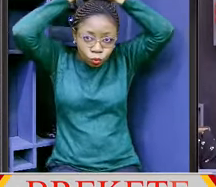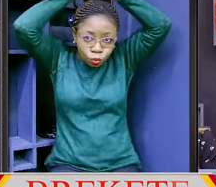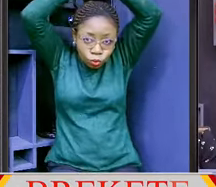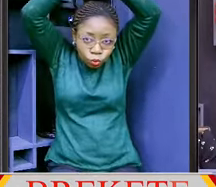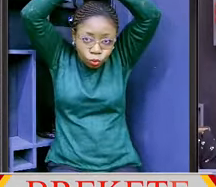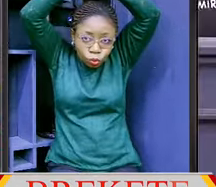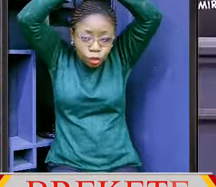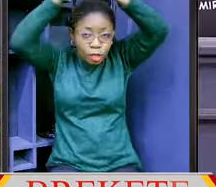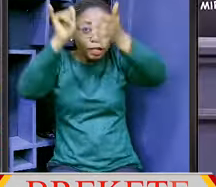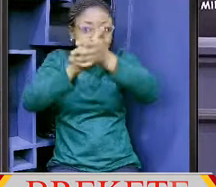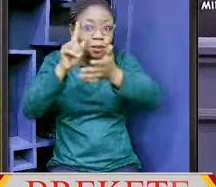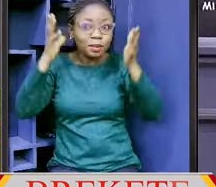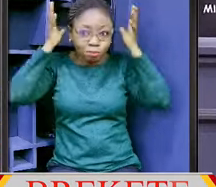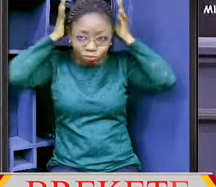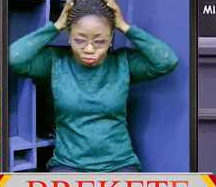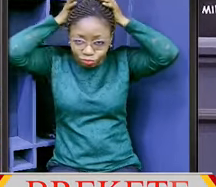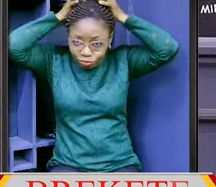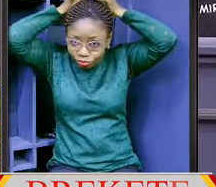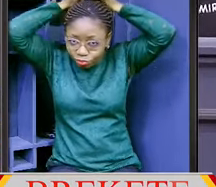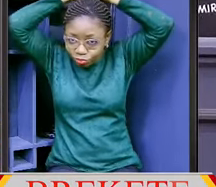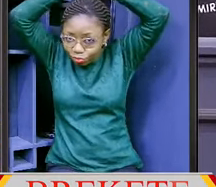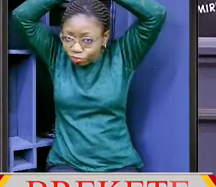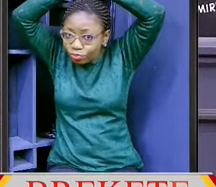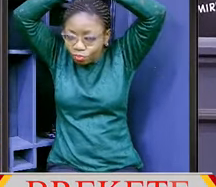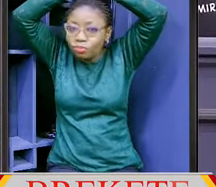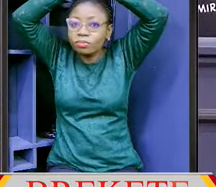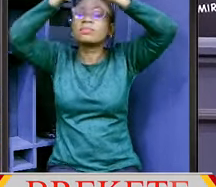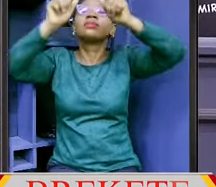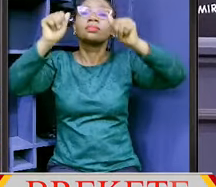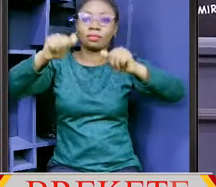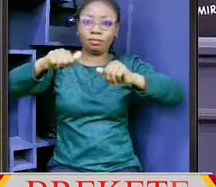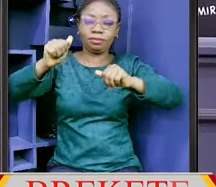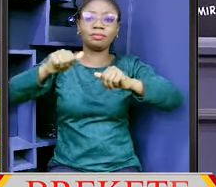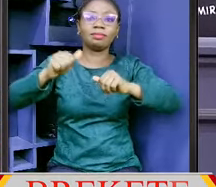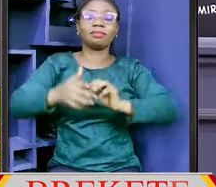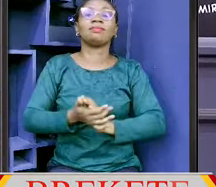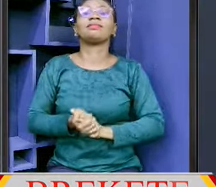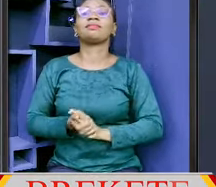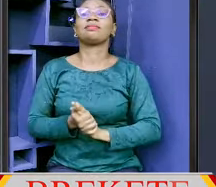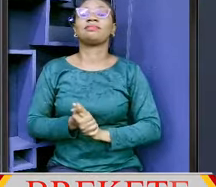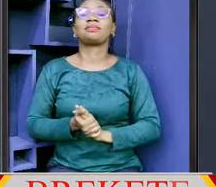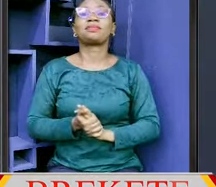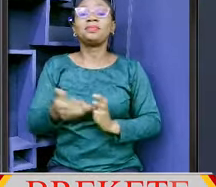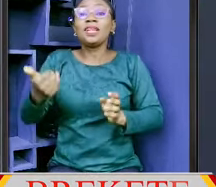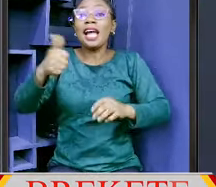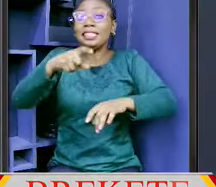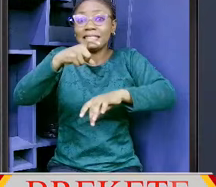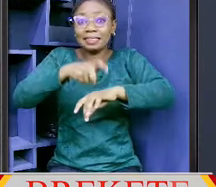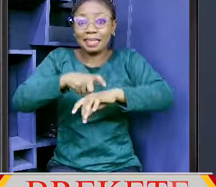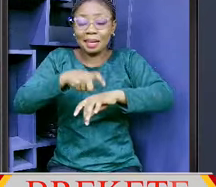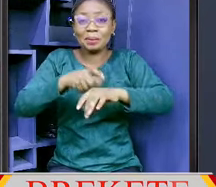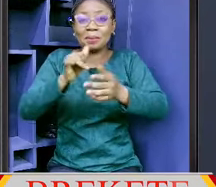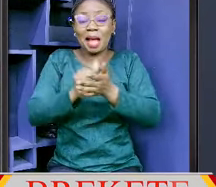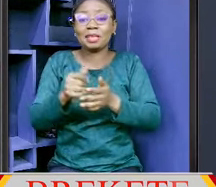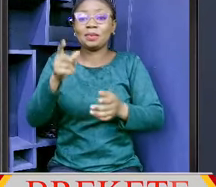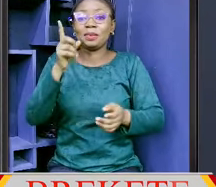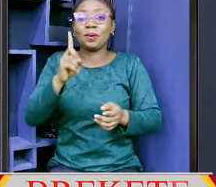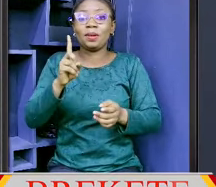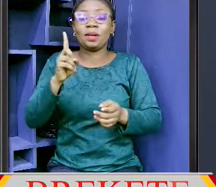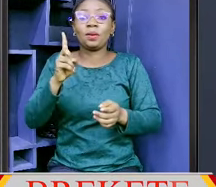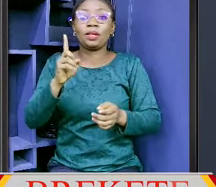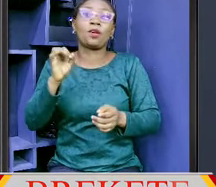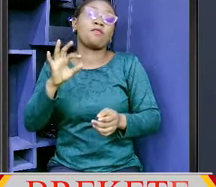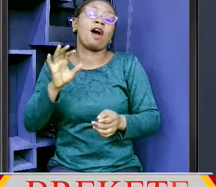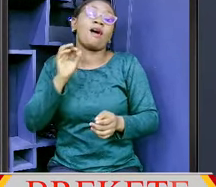wait then they do them for center. We yes, sir. Anytime we any of our